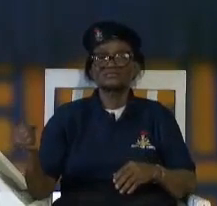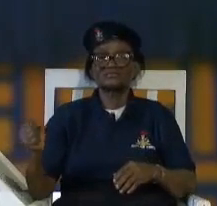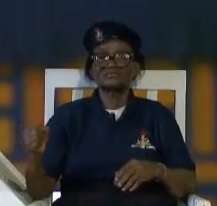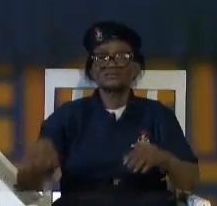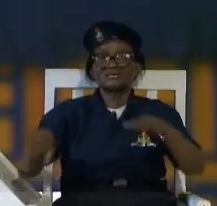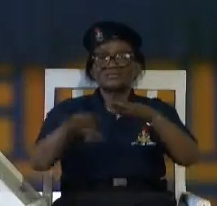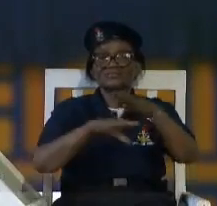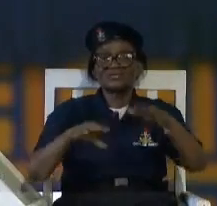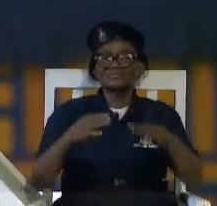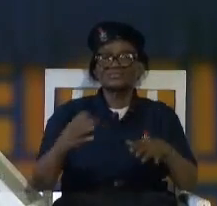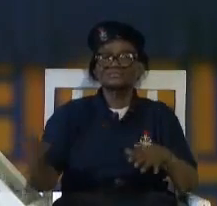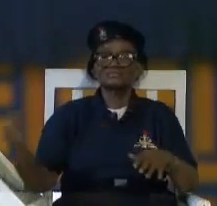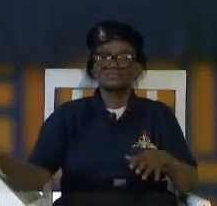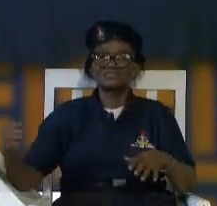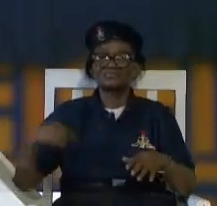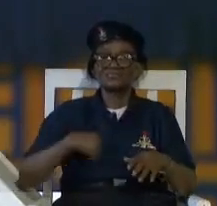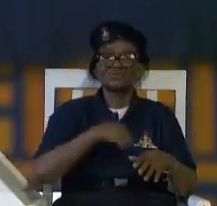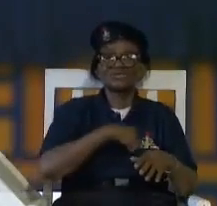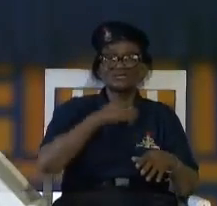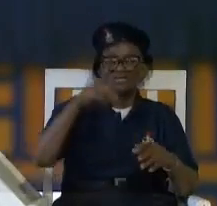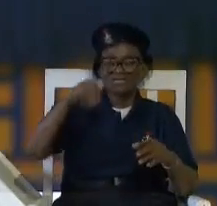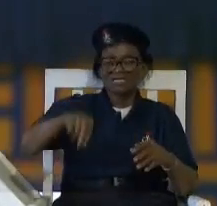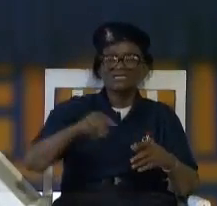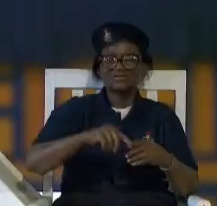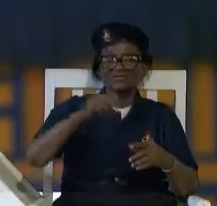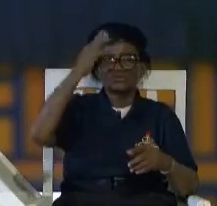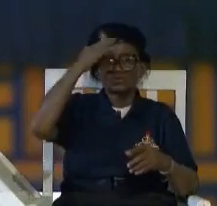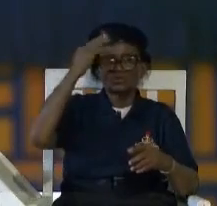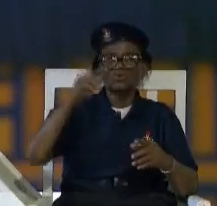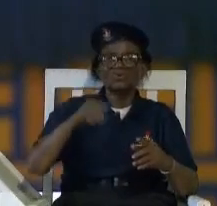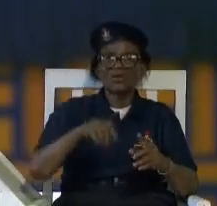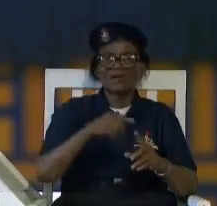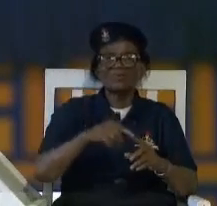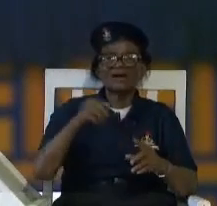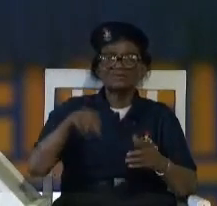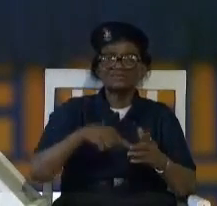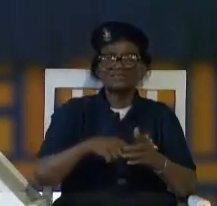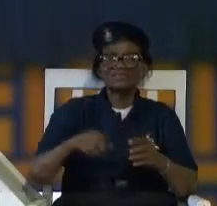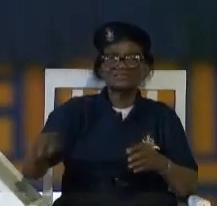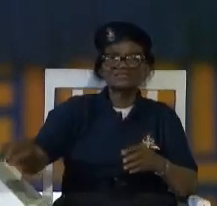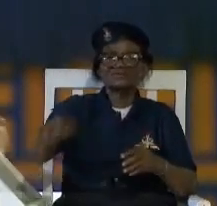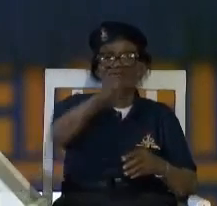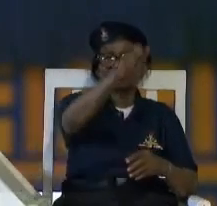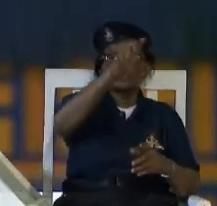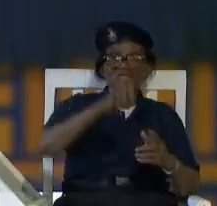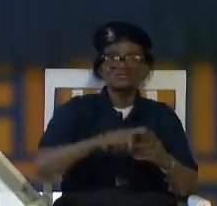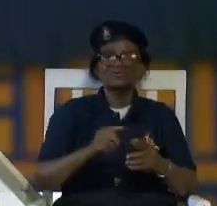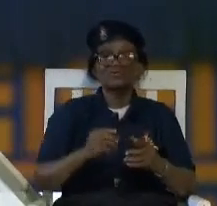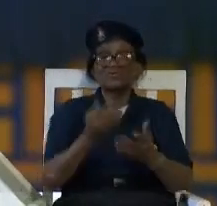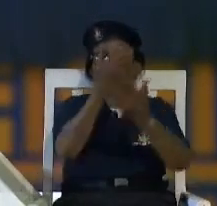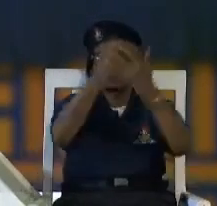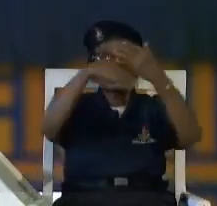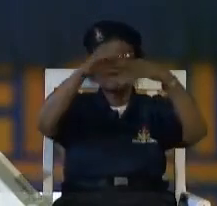basic things we need to know about this journey to heaven.